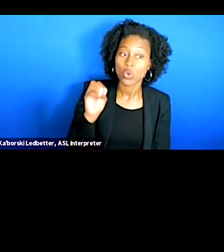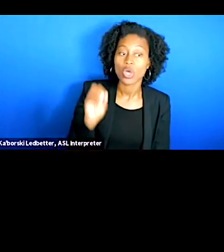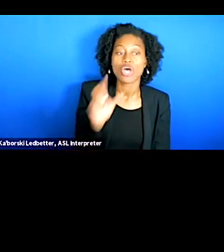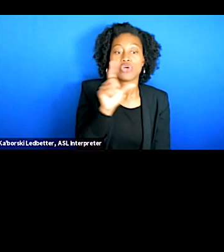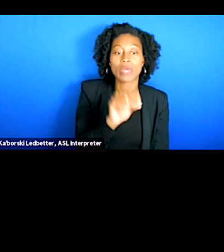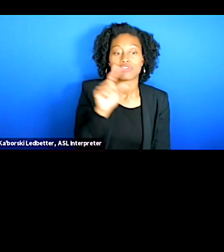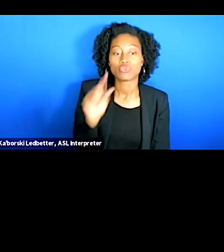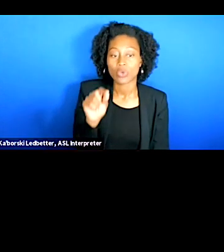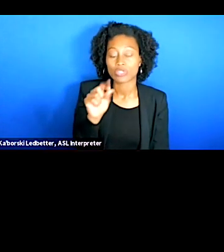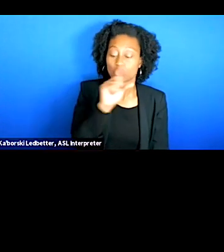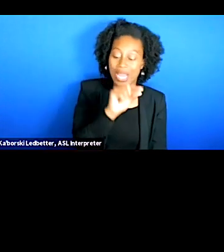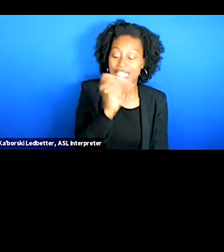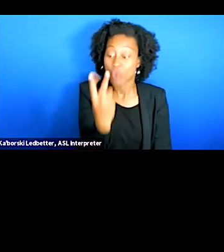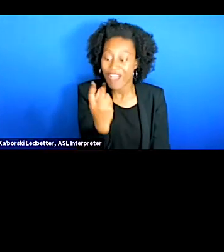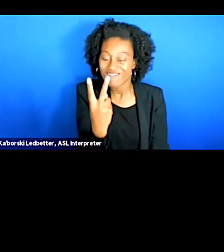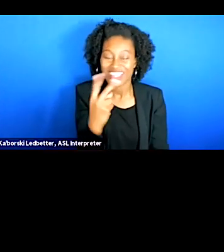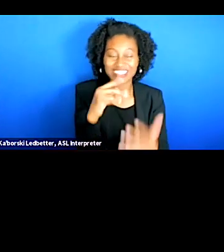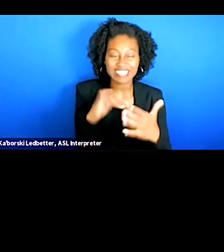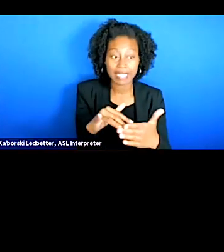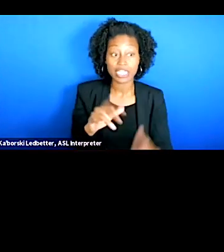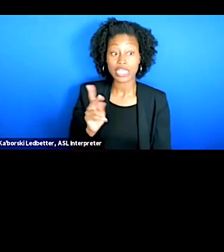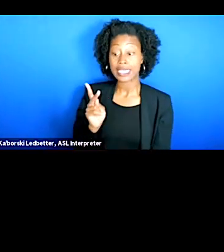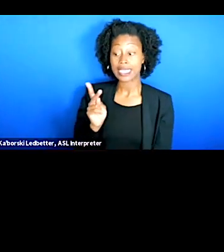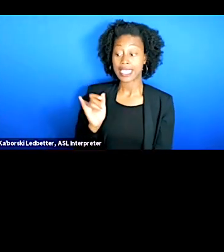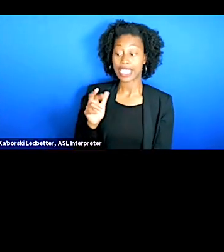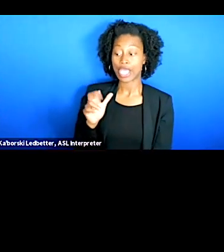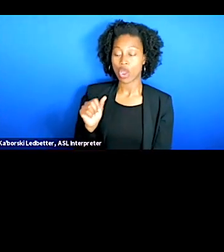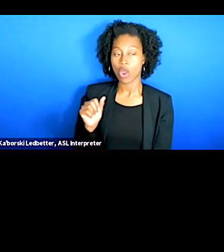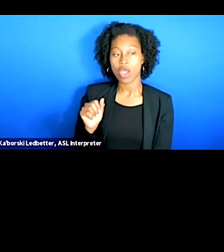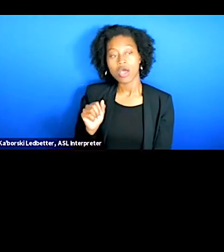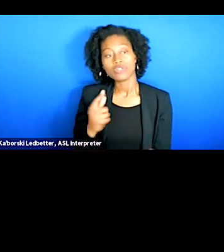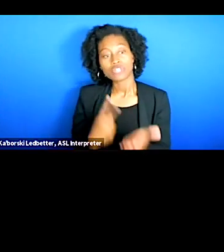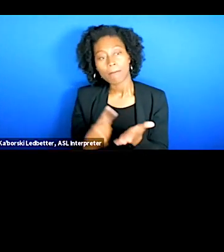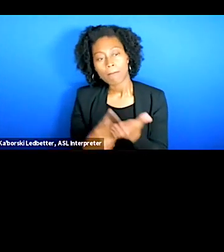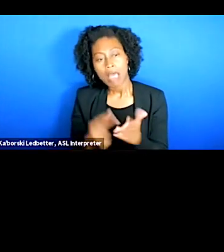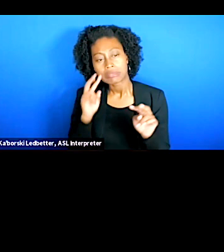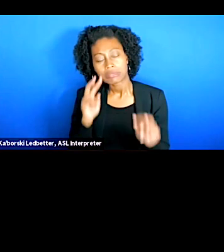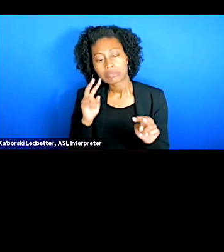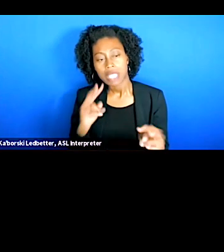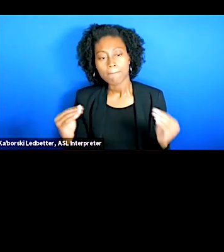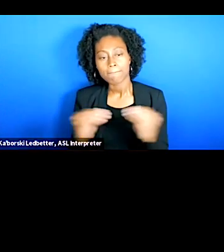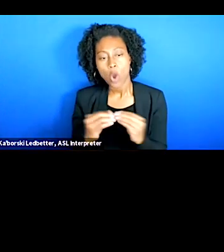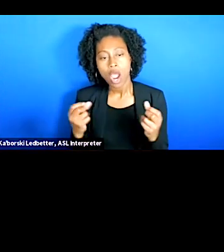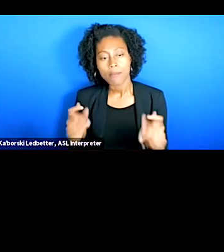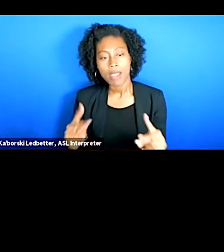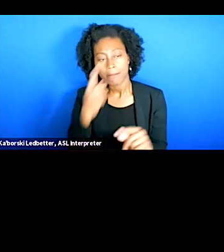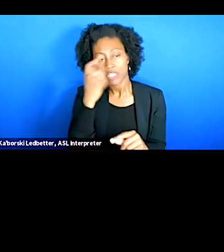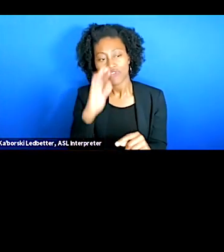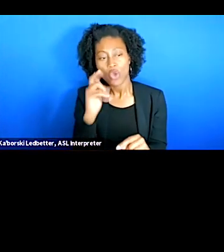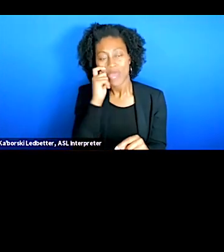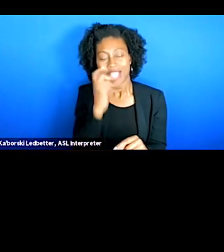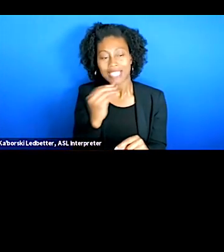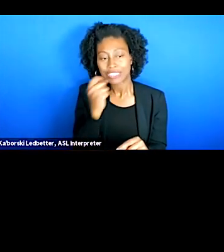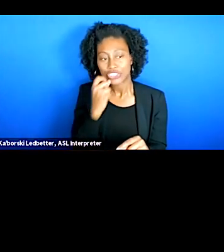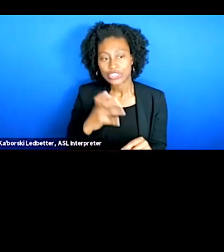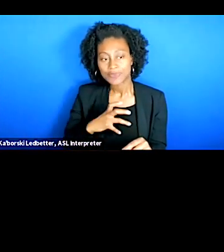Chiara talked about seeing more opportunities because of her race and gender. Her representative quotation below